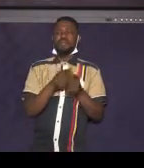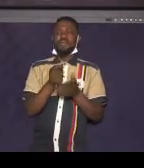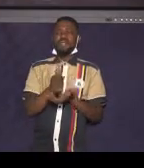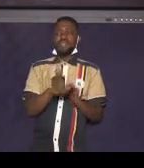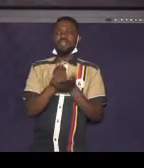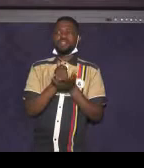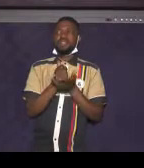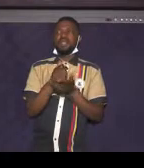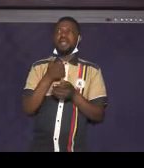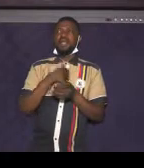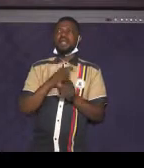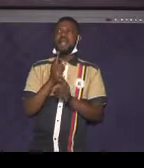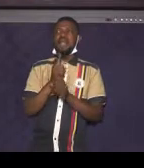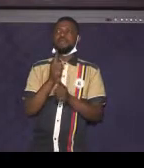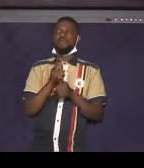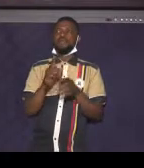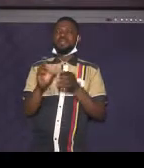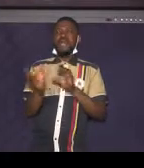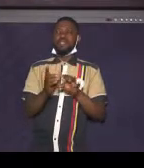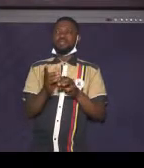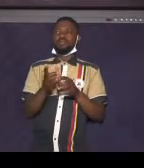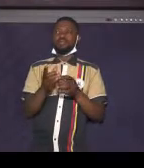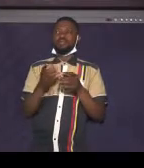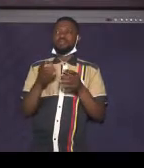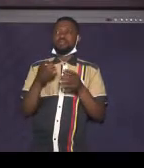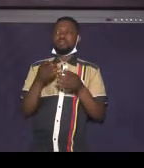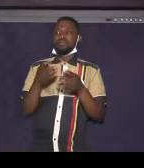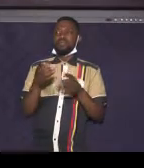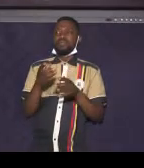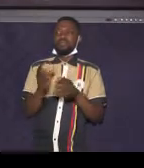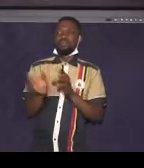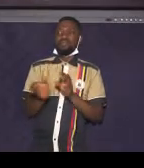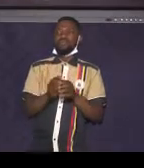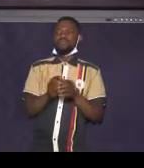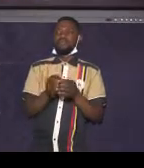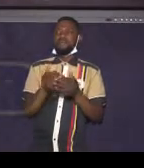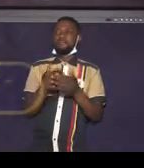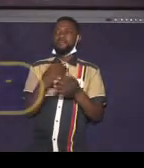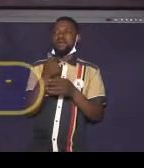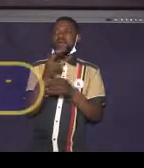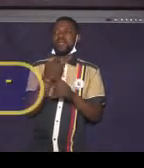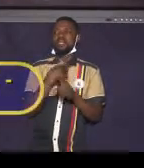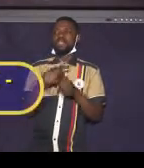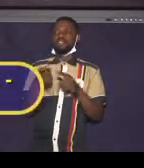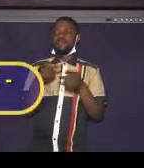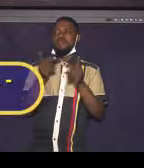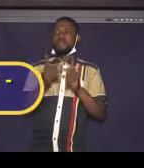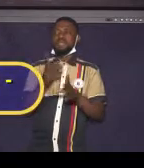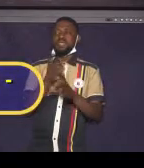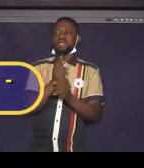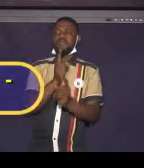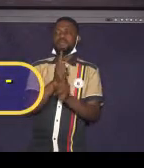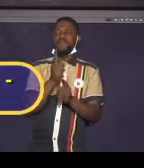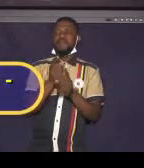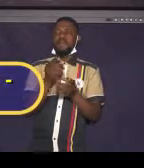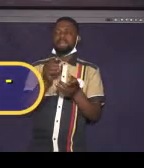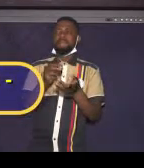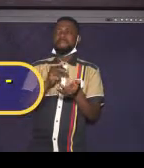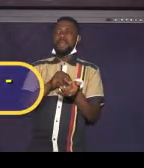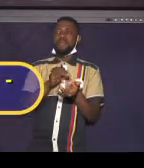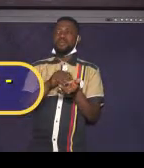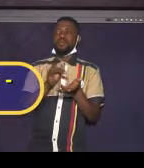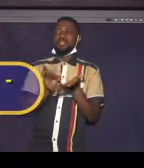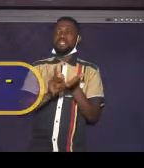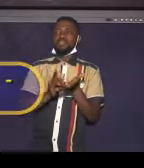mean? Any appropriate action taken before an injured person gets proper medical treatment is